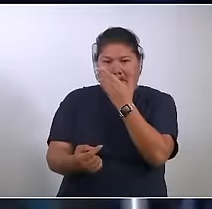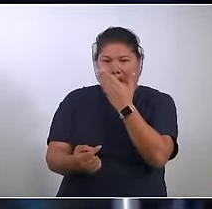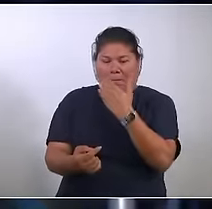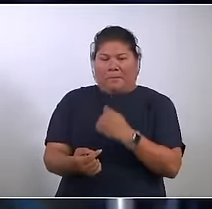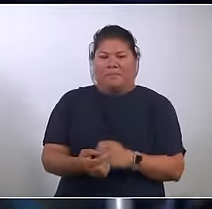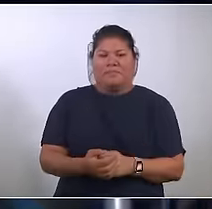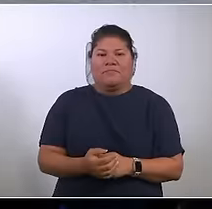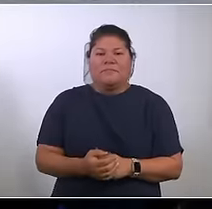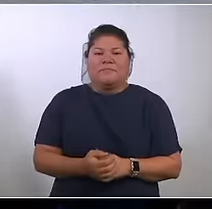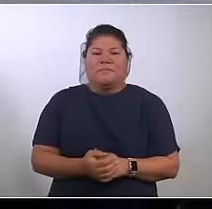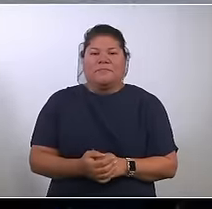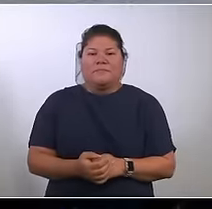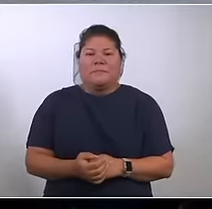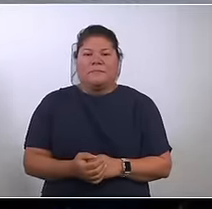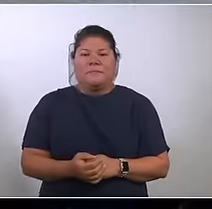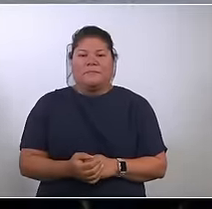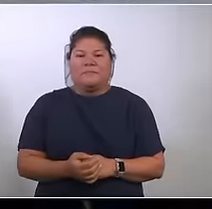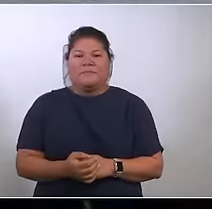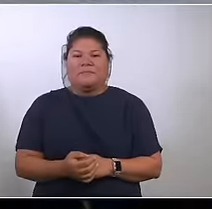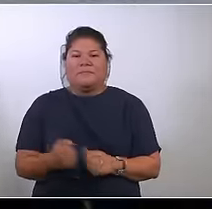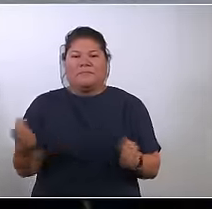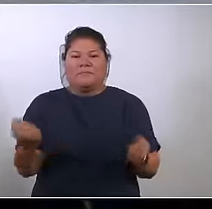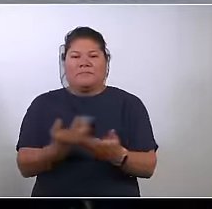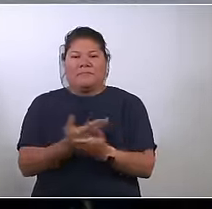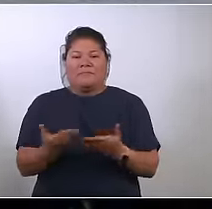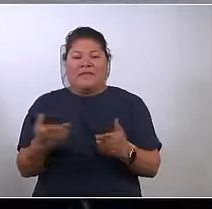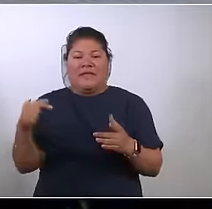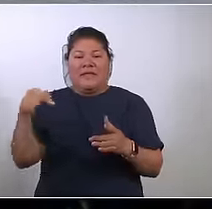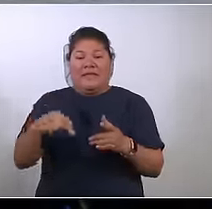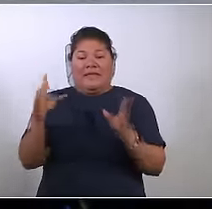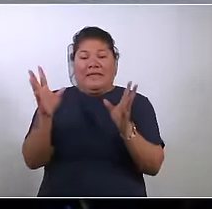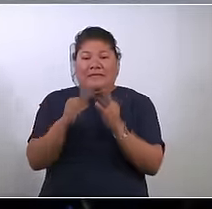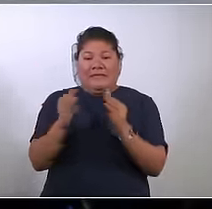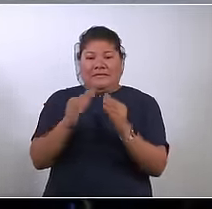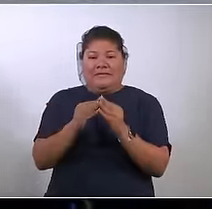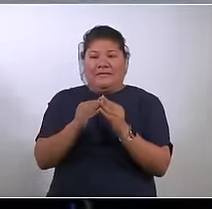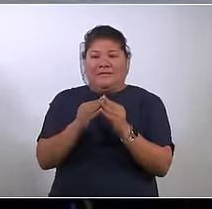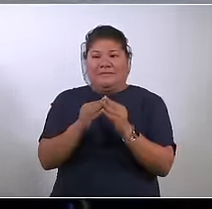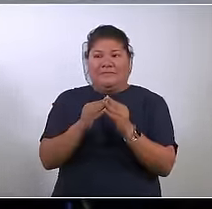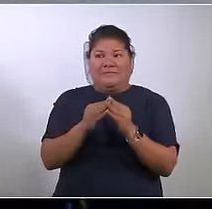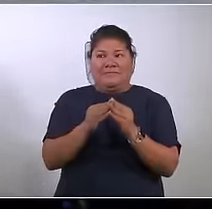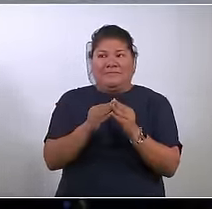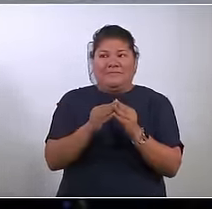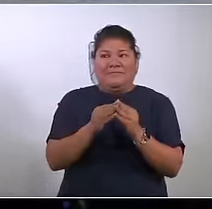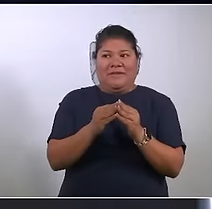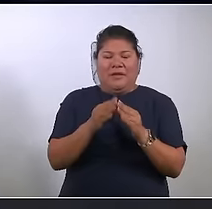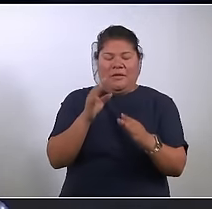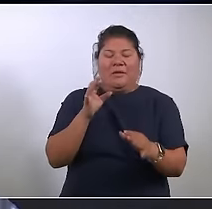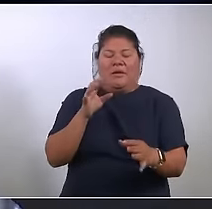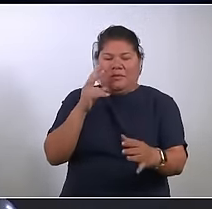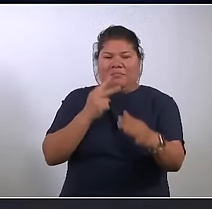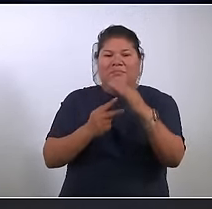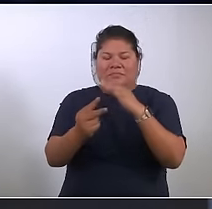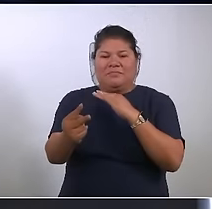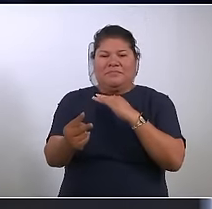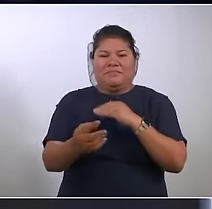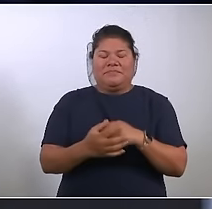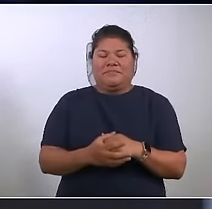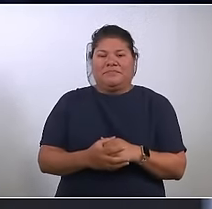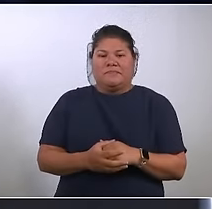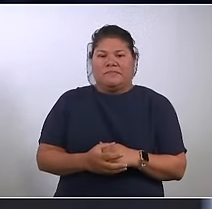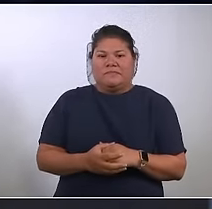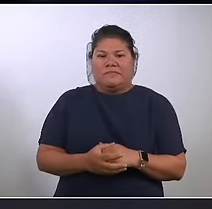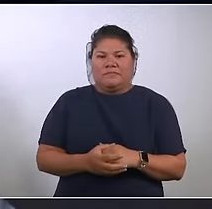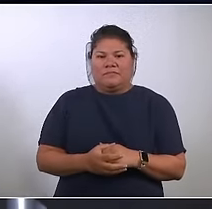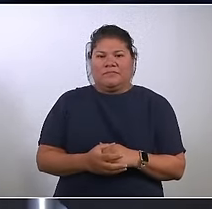hombre de Dios que no está solo. Everything about this convention has been prophetic. Todo de esta convención ha sido